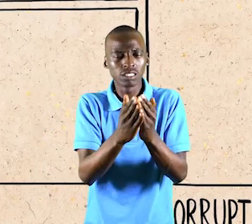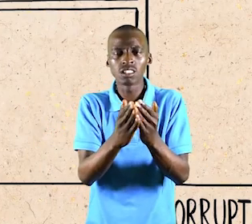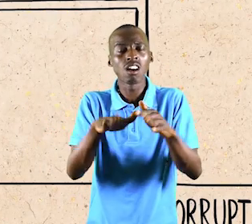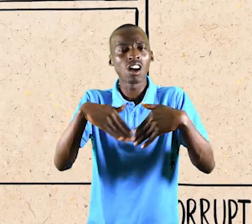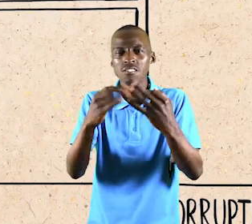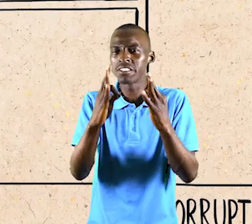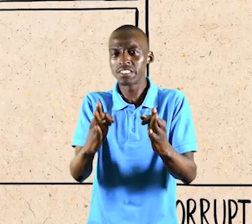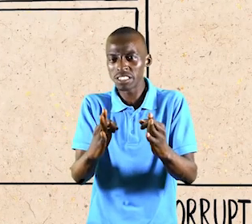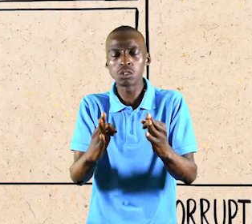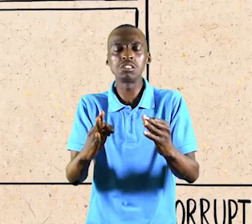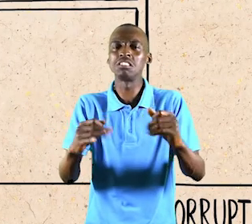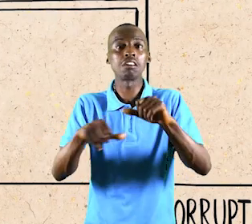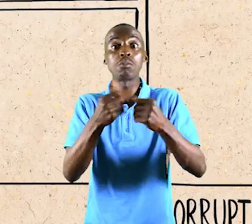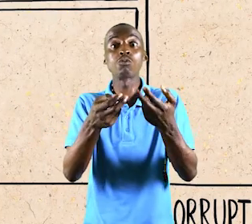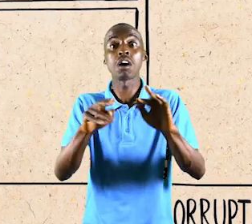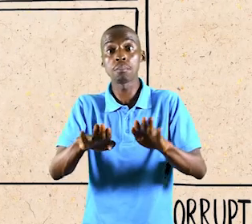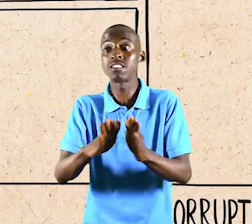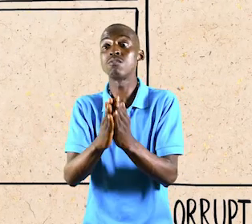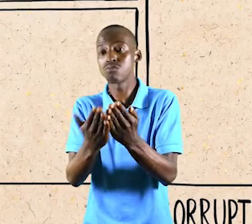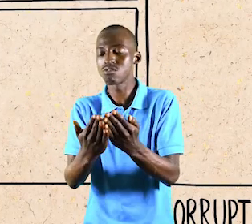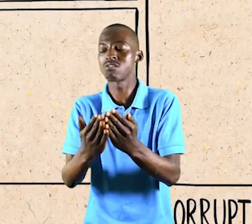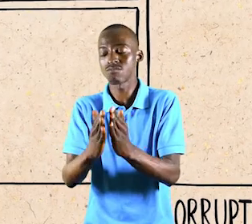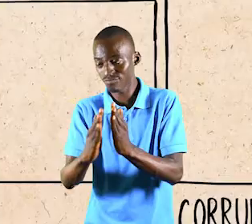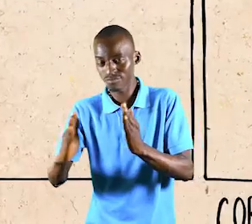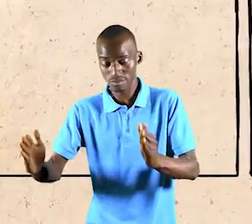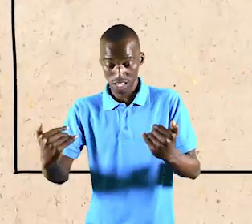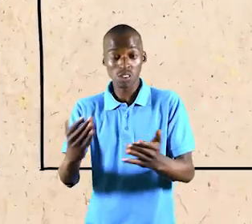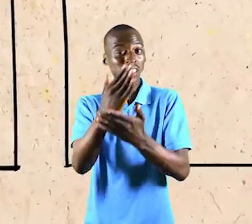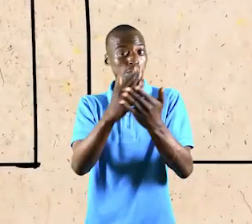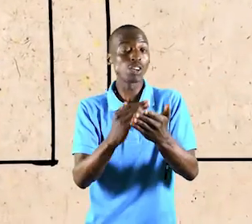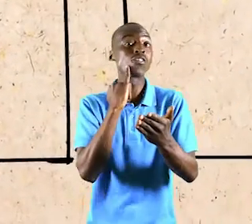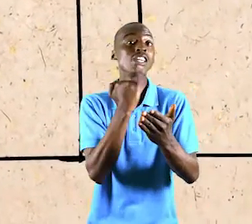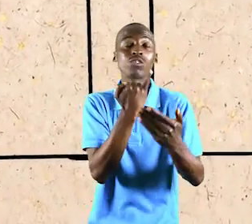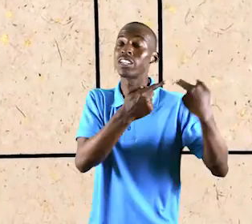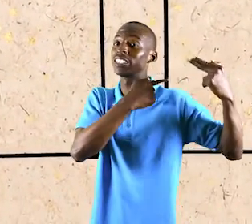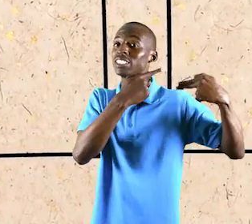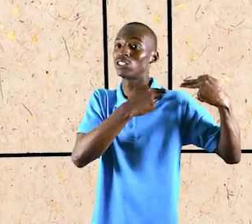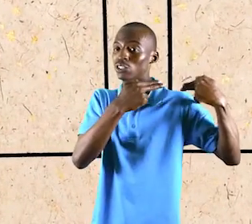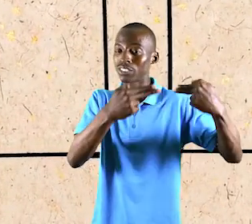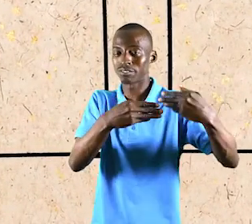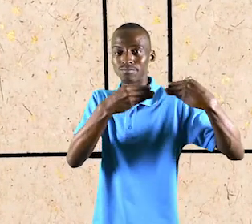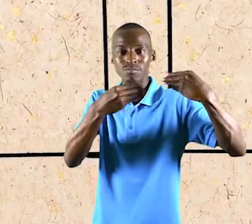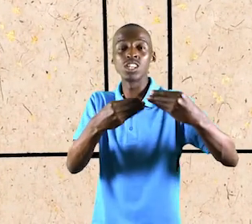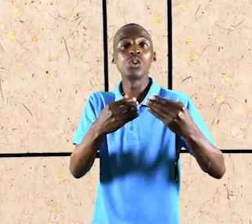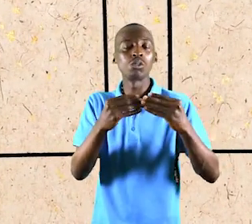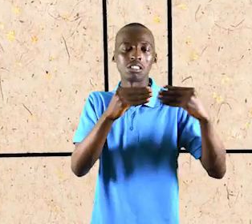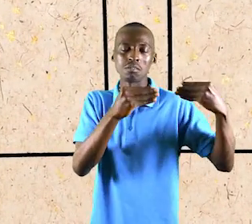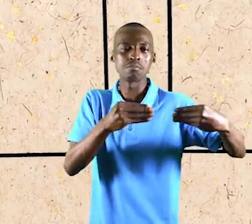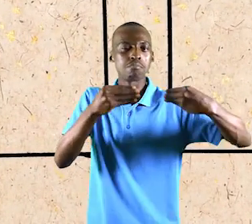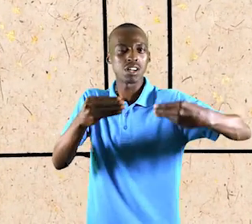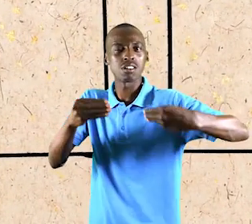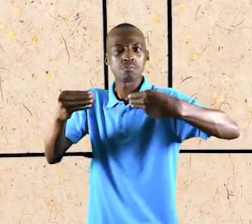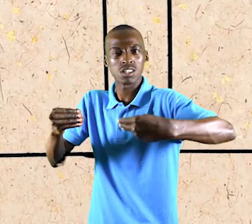of everything that's about to happen in the body of the book. This part of Israel's history, the narrator says, was a series of